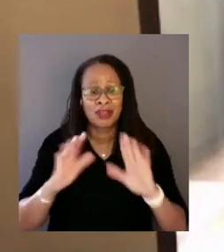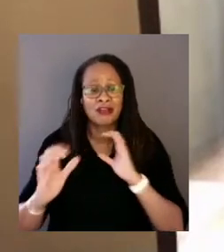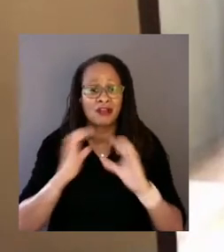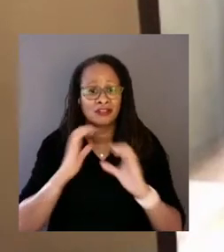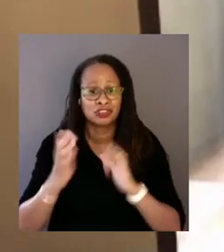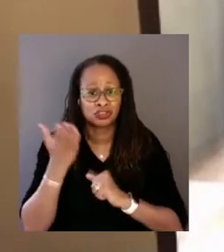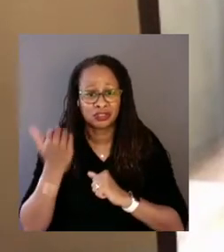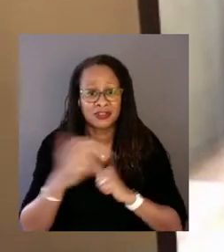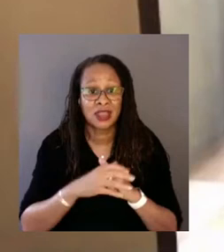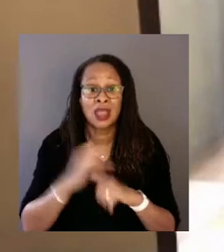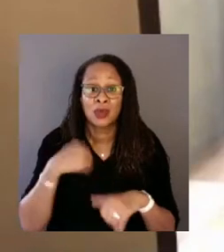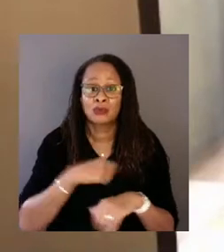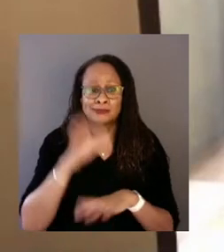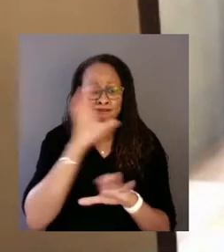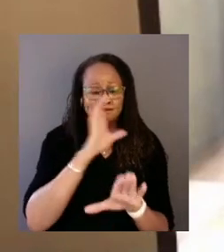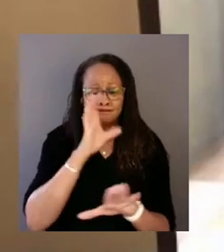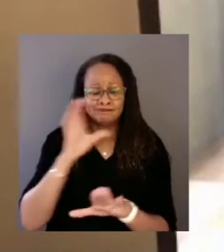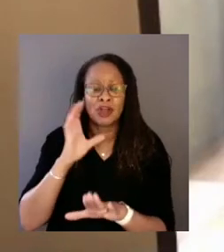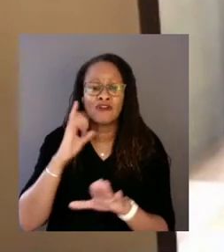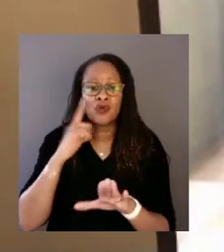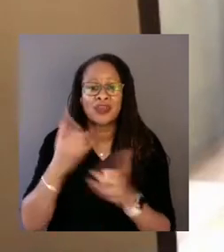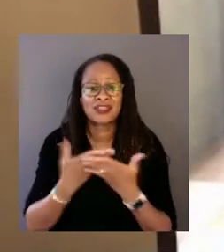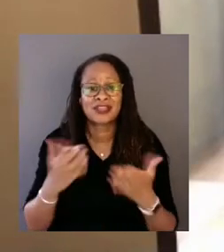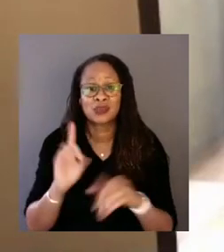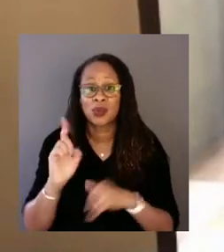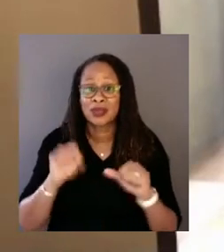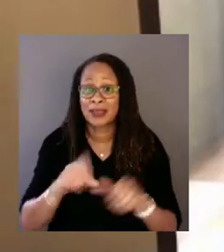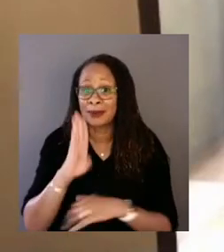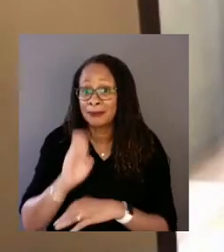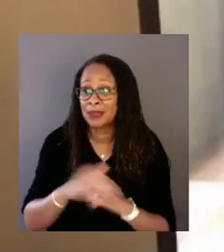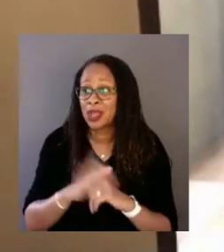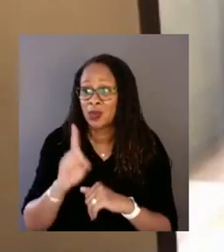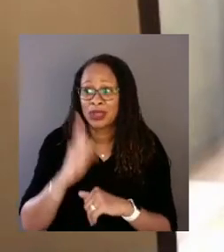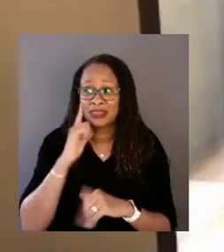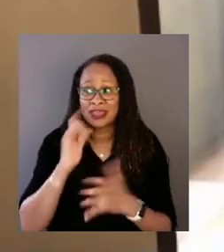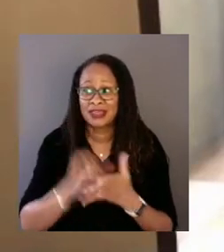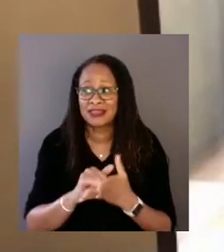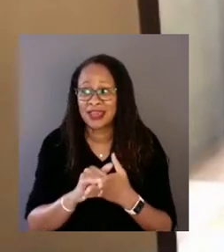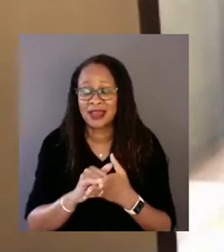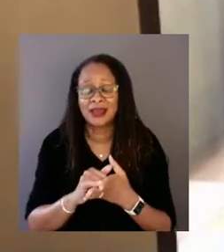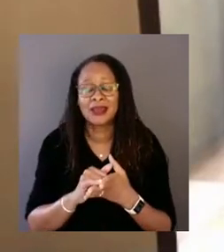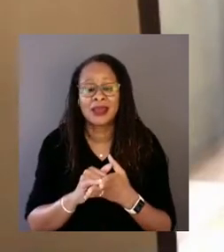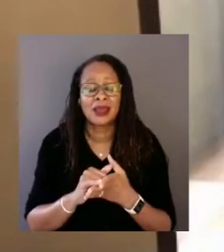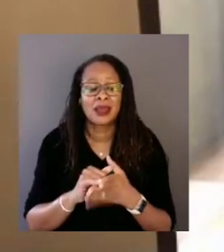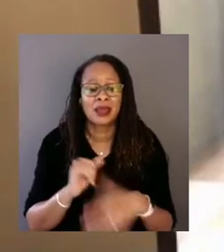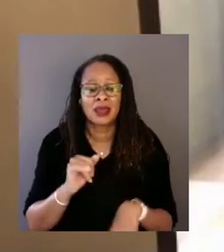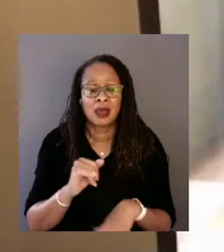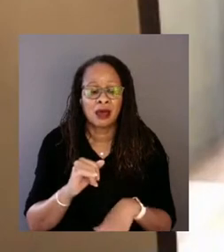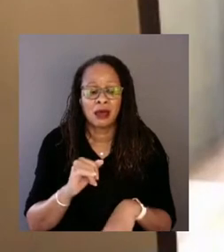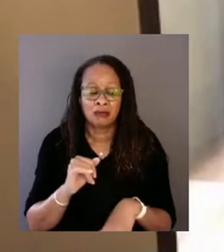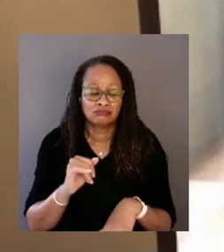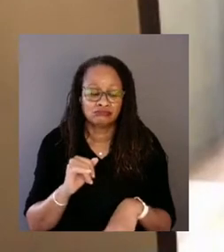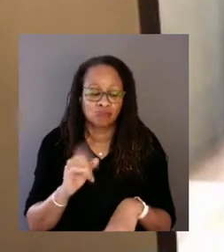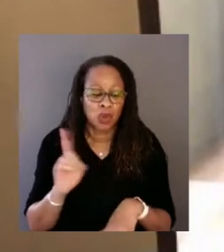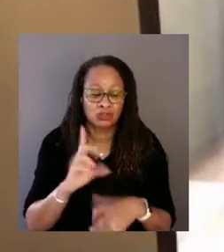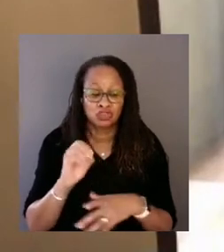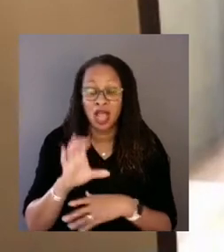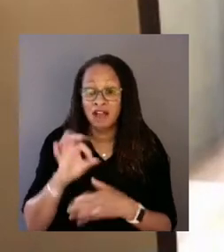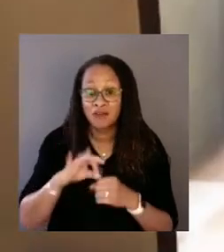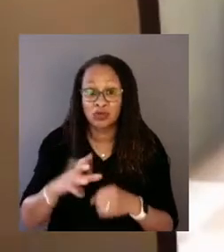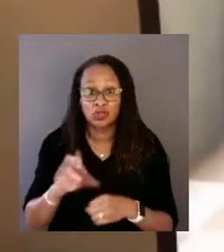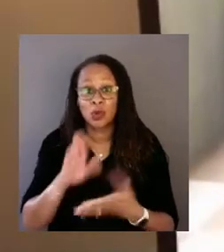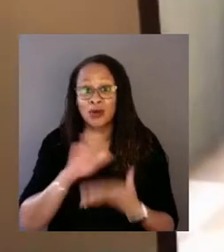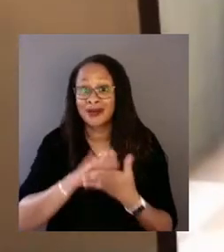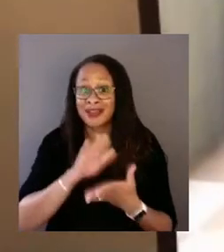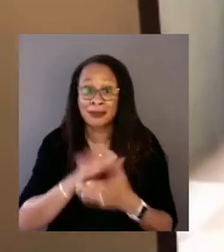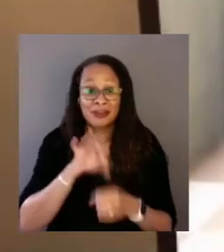those things that where can we be where we think that documentary or Academy voters will be, you know, maybe we'll use the Malibu Film Society because then